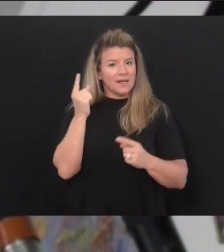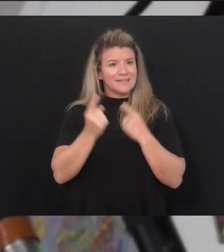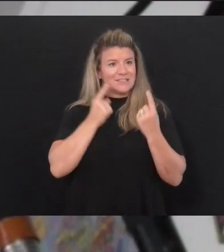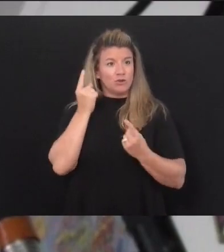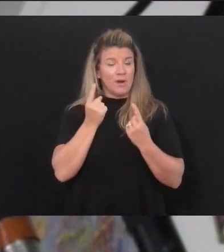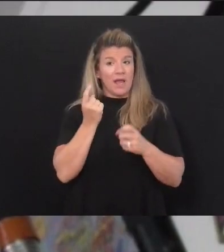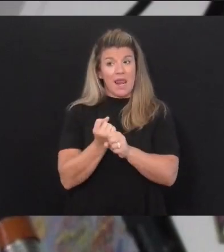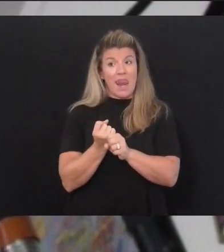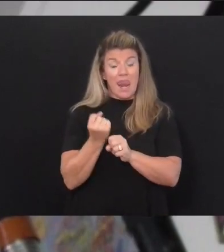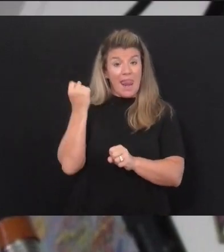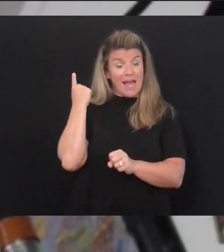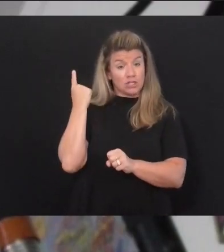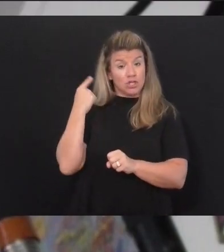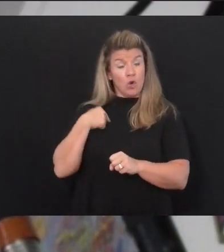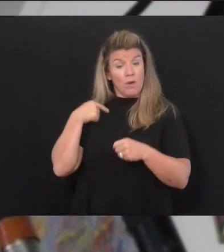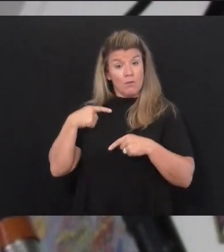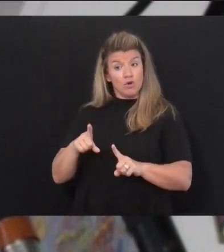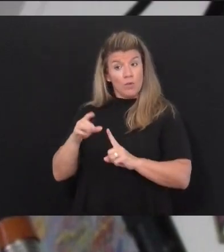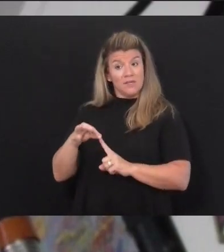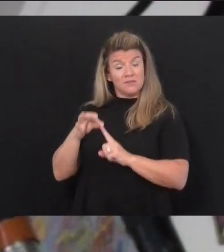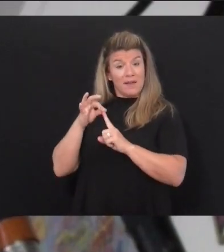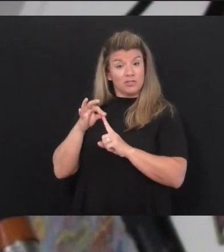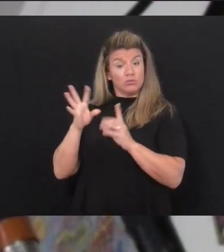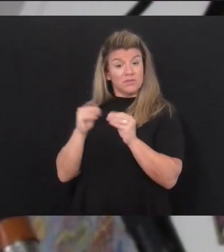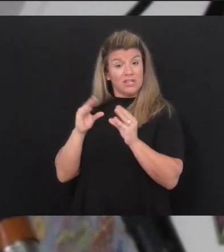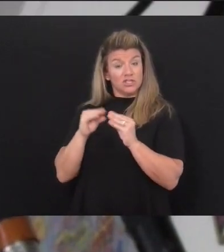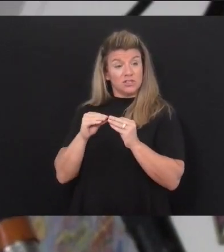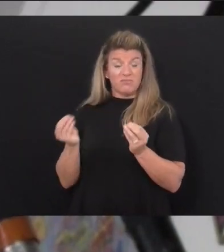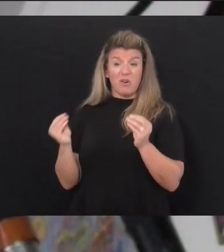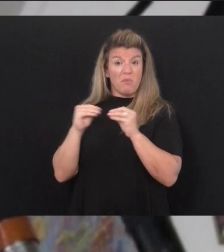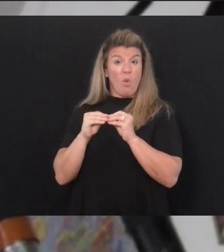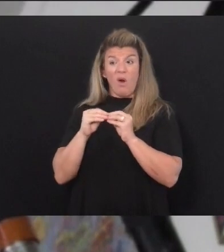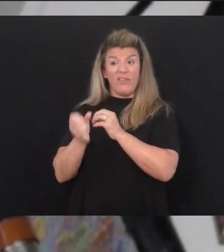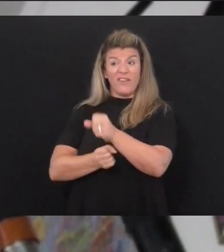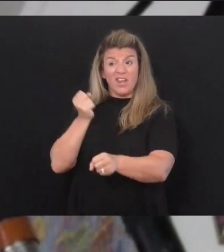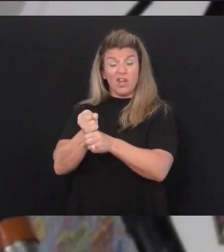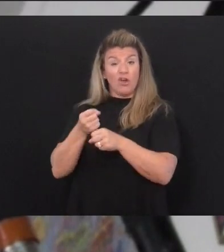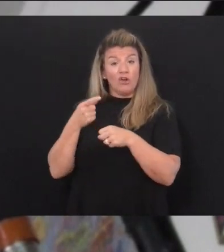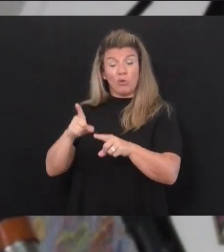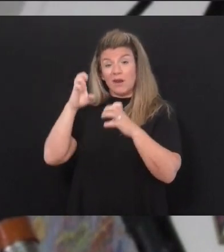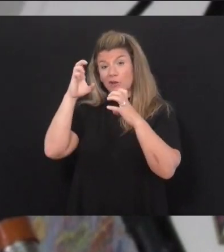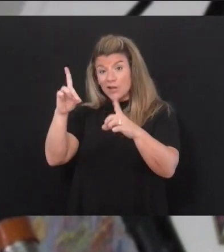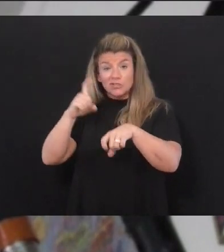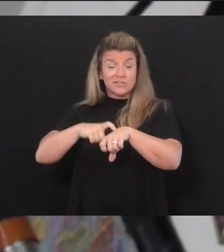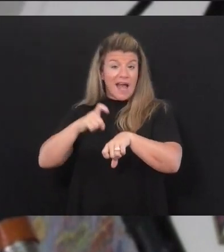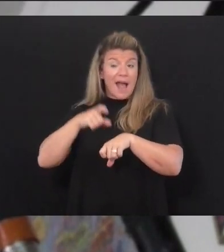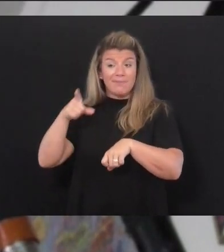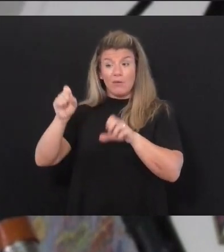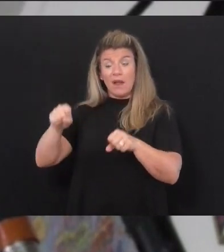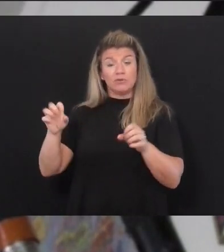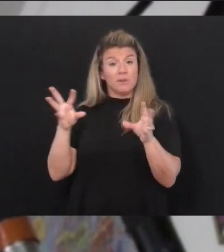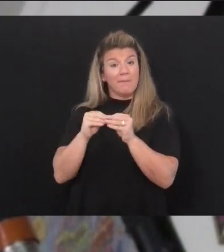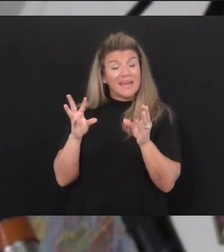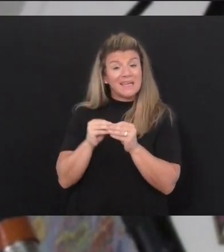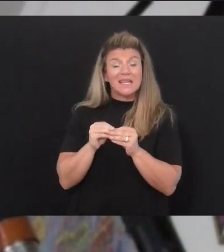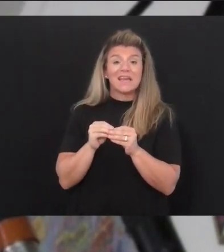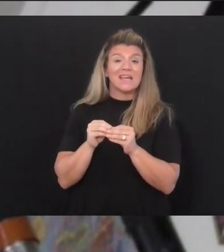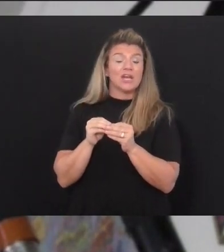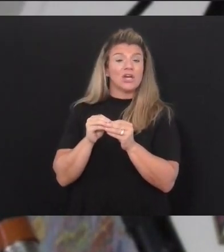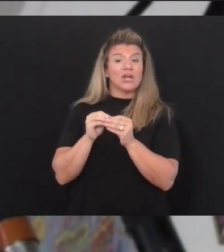Dr. Marsh. Next, we'll go to the West Virginia DHHR with Secretary Bill Crouch and Dr. Ayn Amjad, our new State Health Officer.